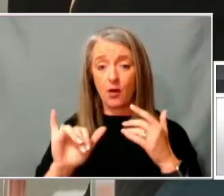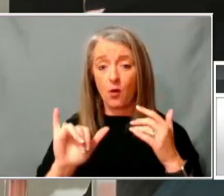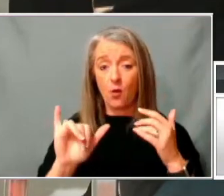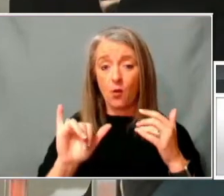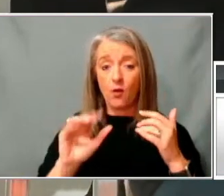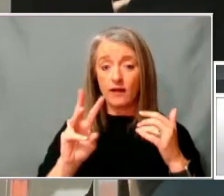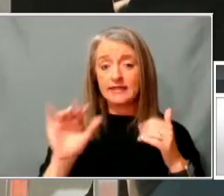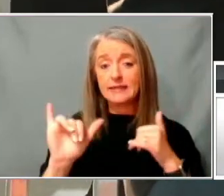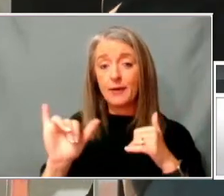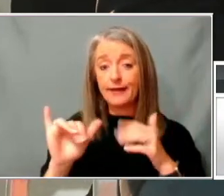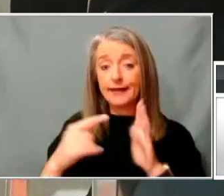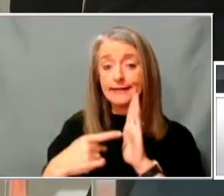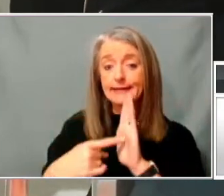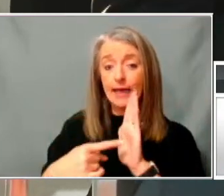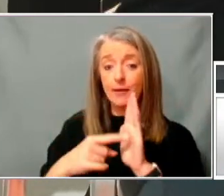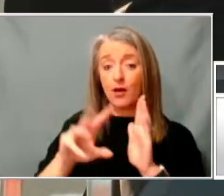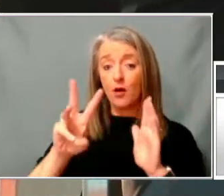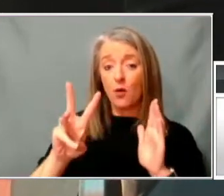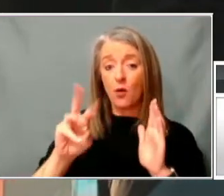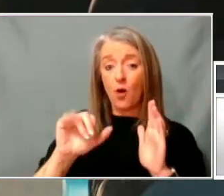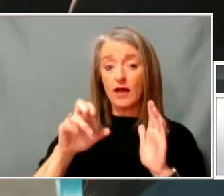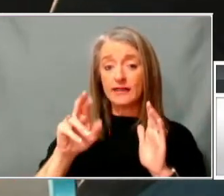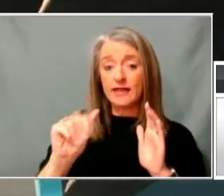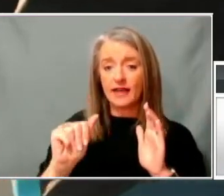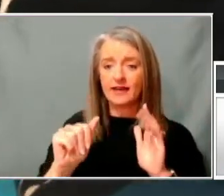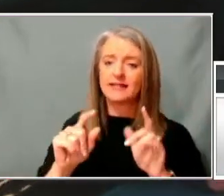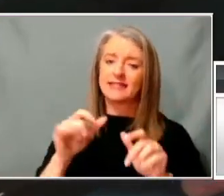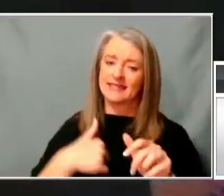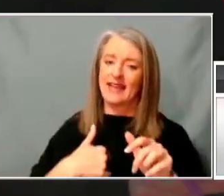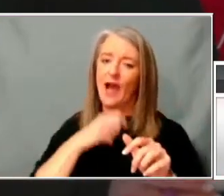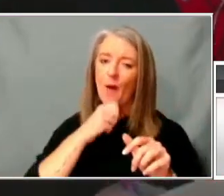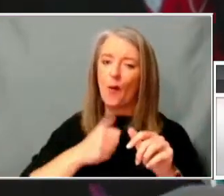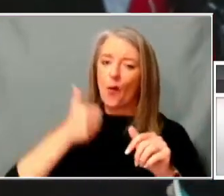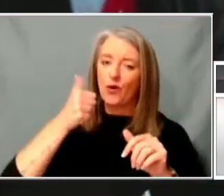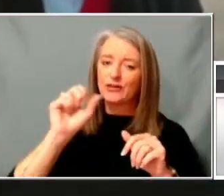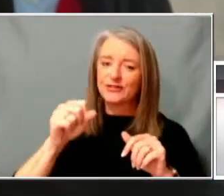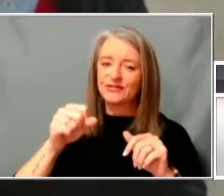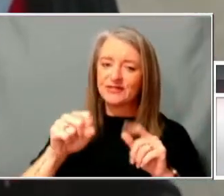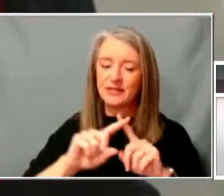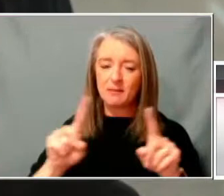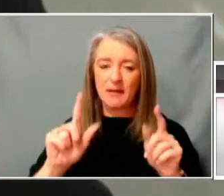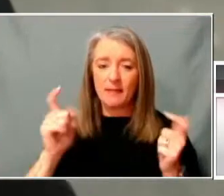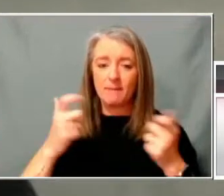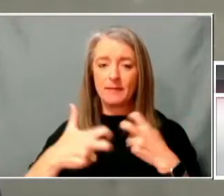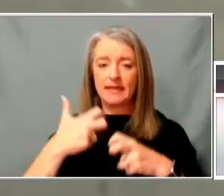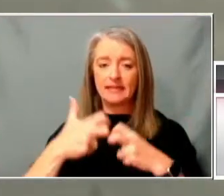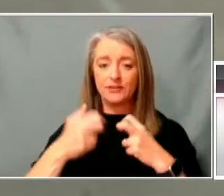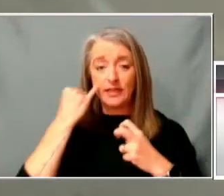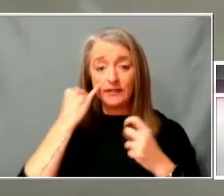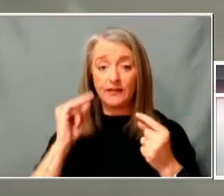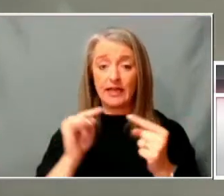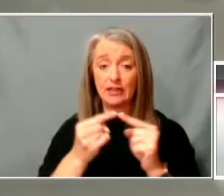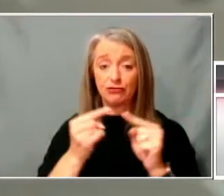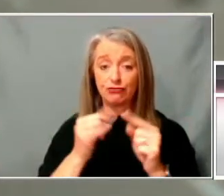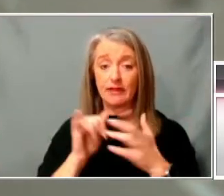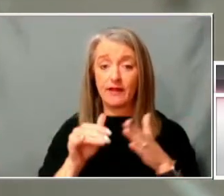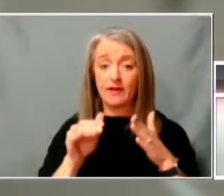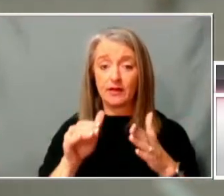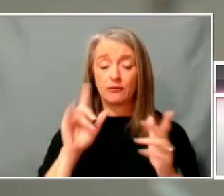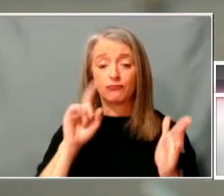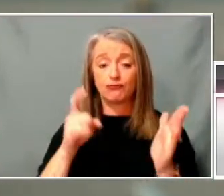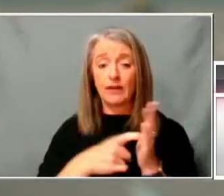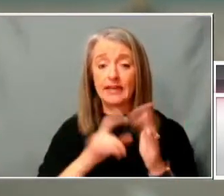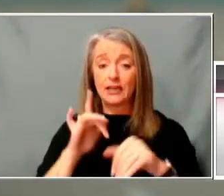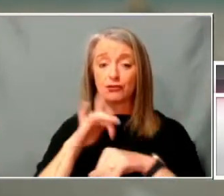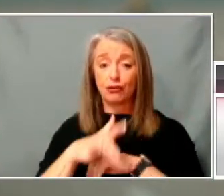You may have been a little older than Wanye. Yeah, I was quite a bit older than Wanye, but the big issue I think is if you have an injury like this is to recognize it early,